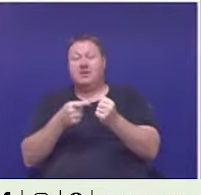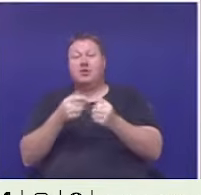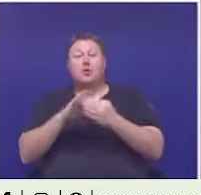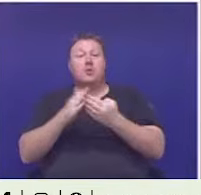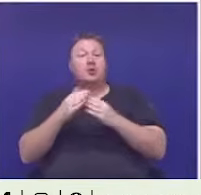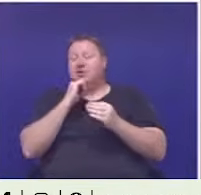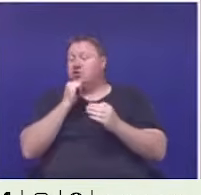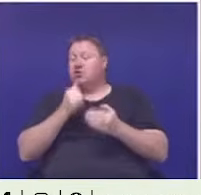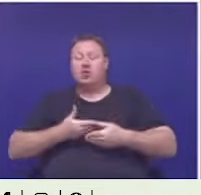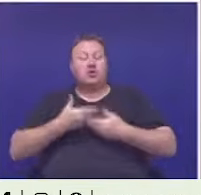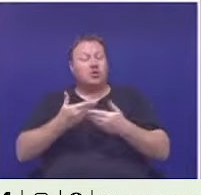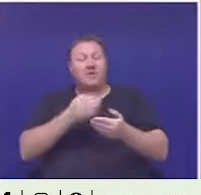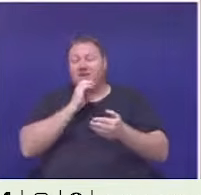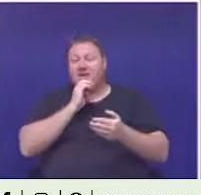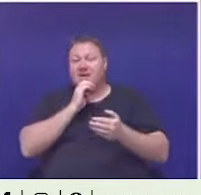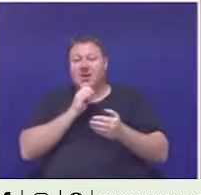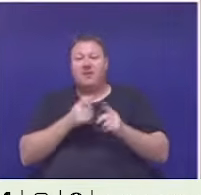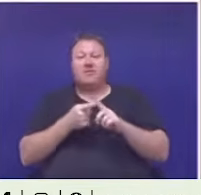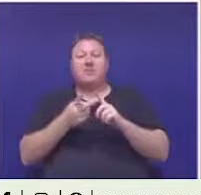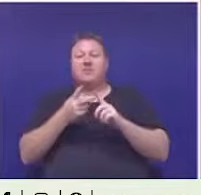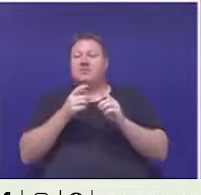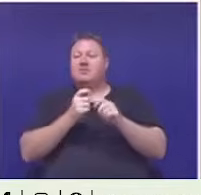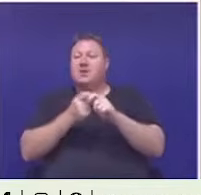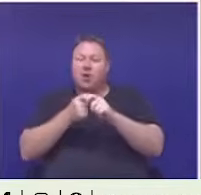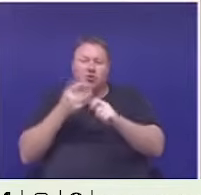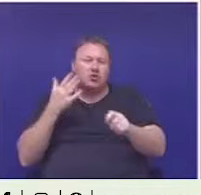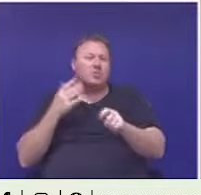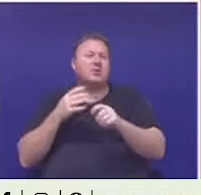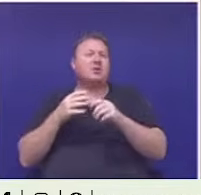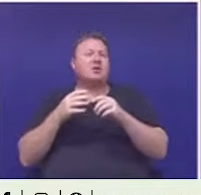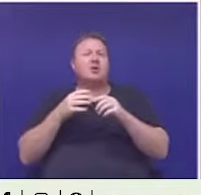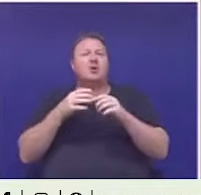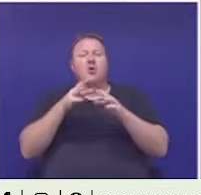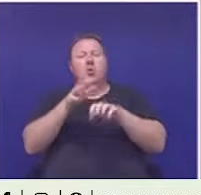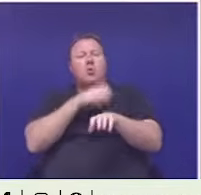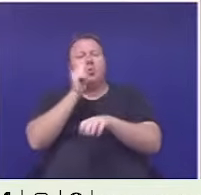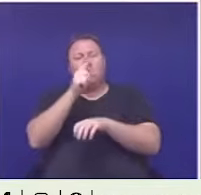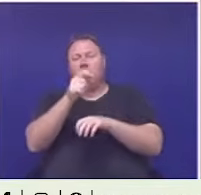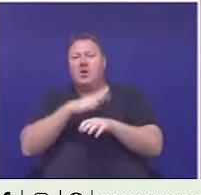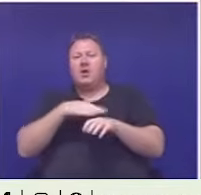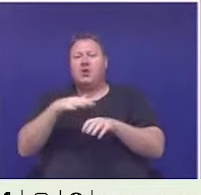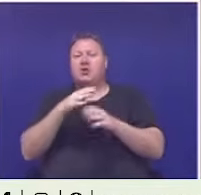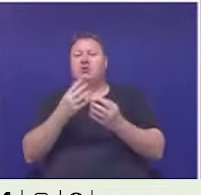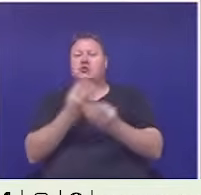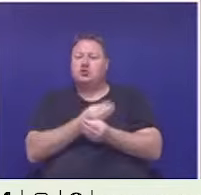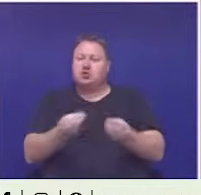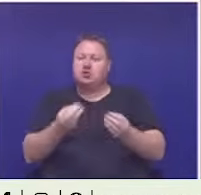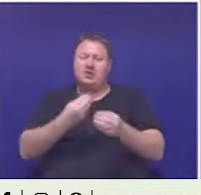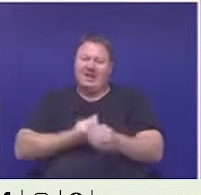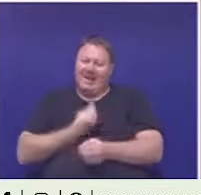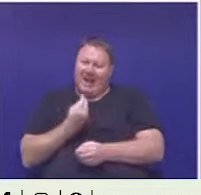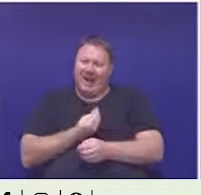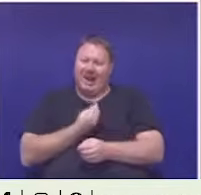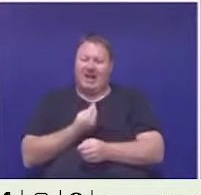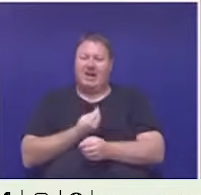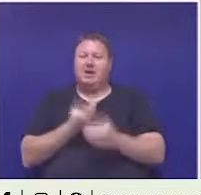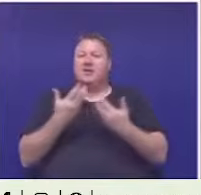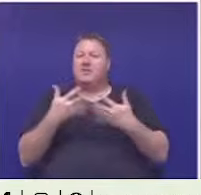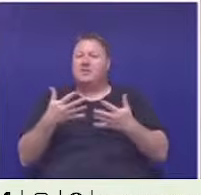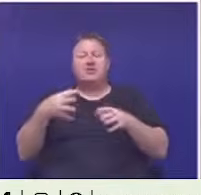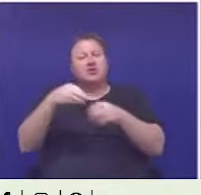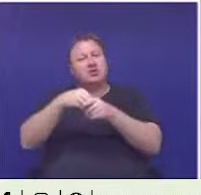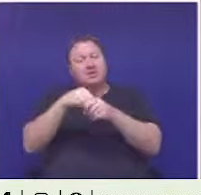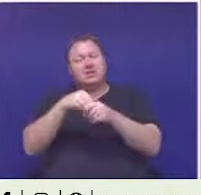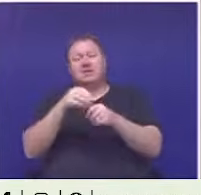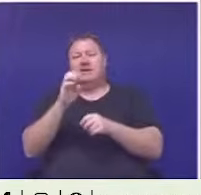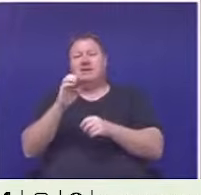underserved, communities that are either in townships and rural areas, so that we can get our learners, our young children, already in an ECD